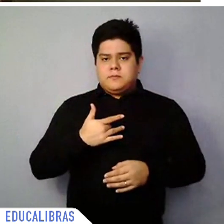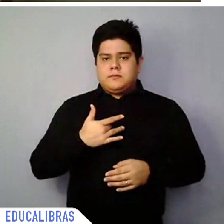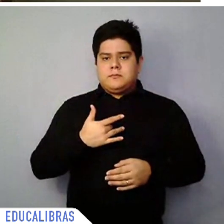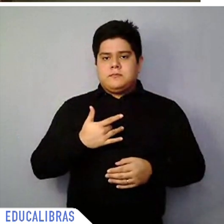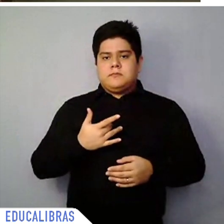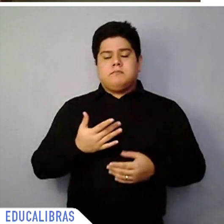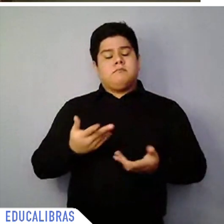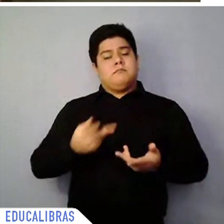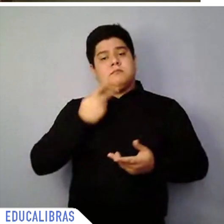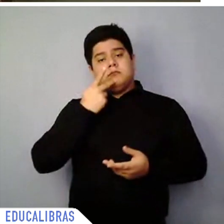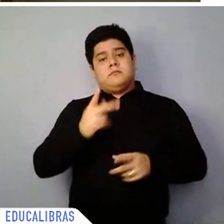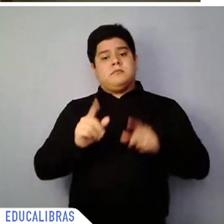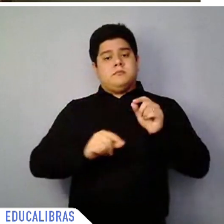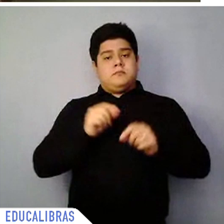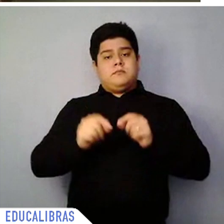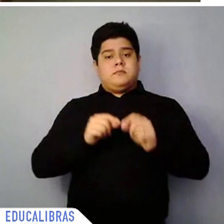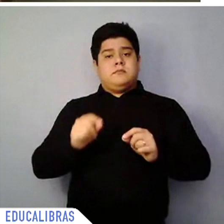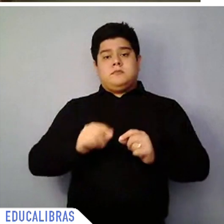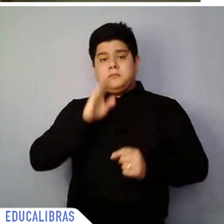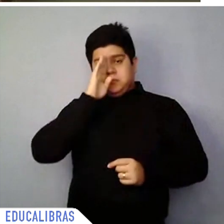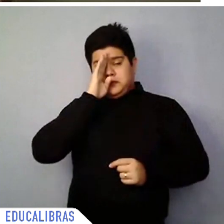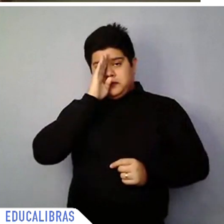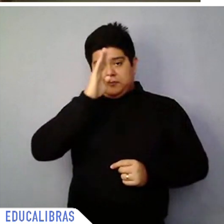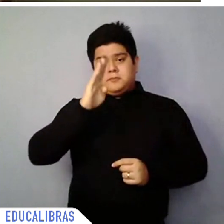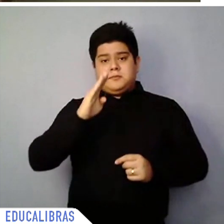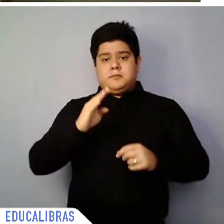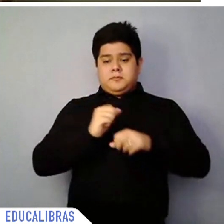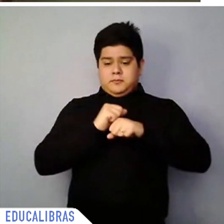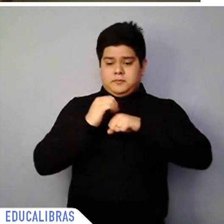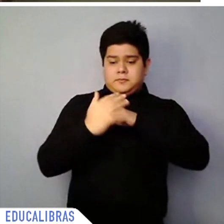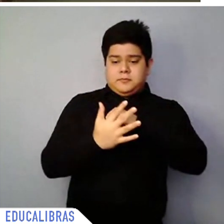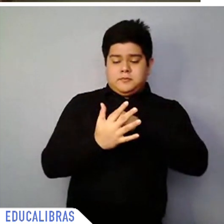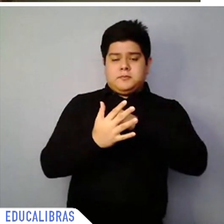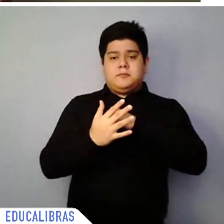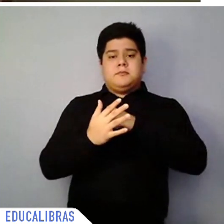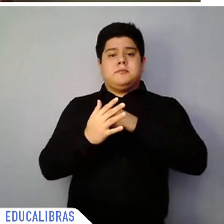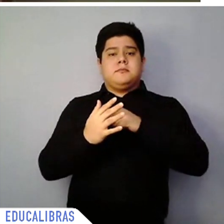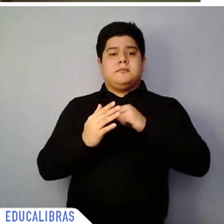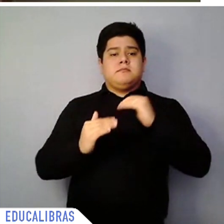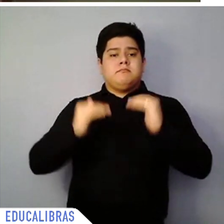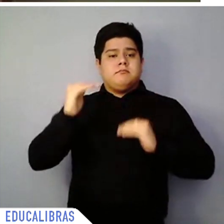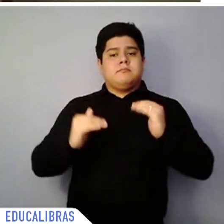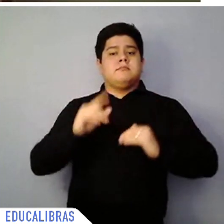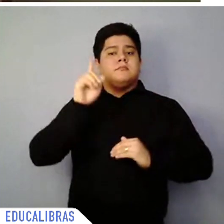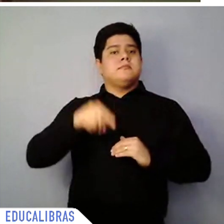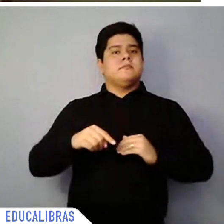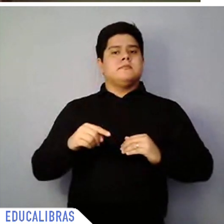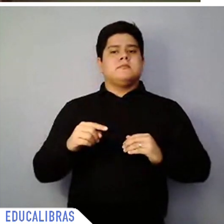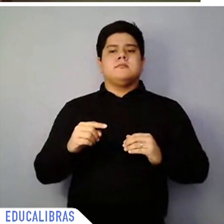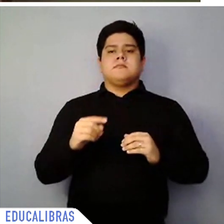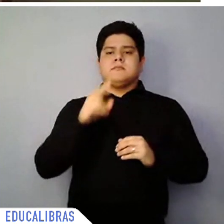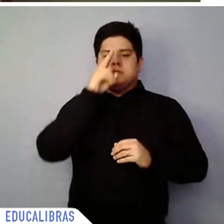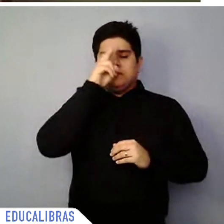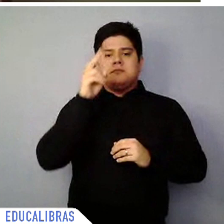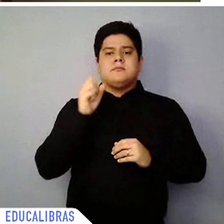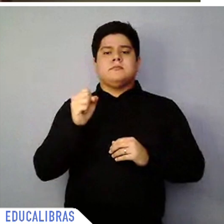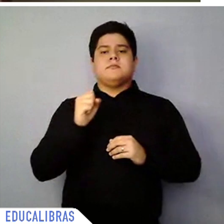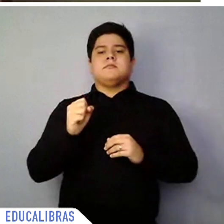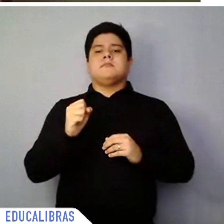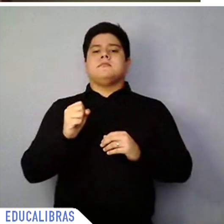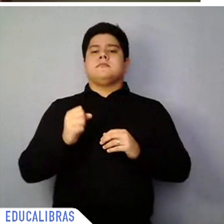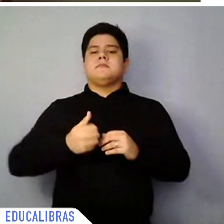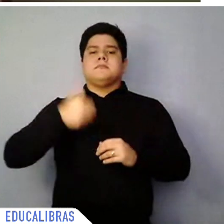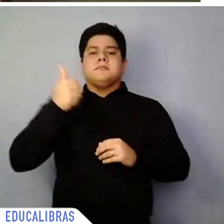the health perspective, Flavia, I think that the main axis to fight inequality is